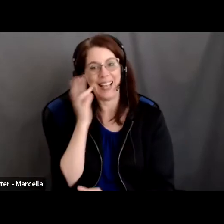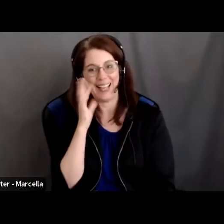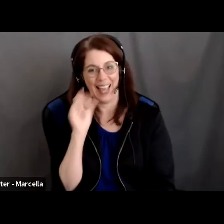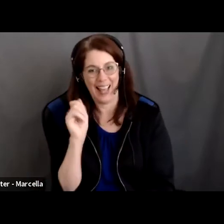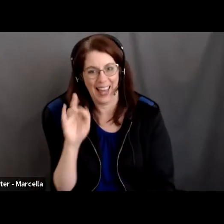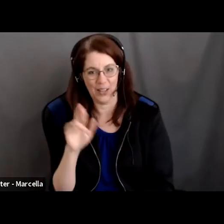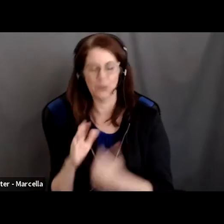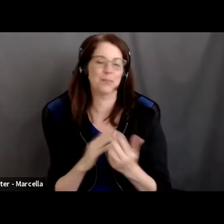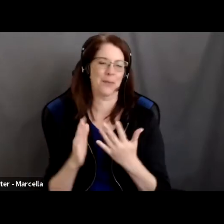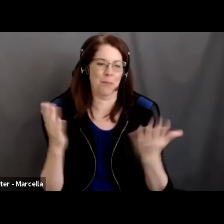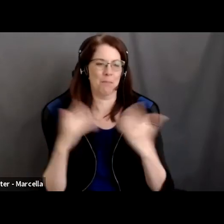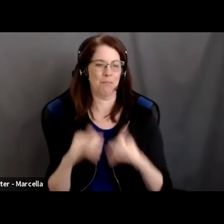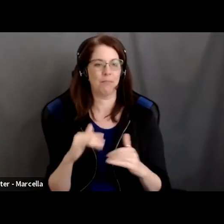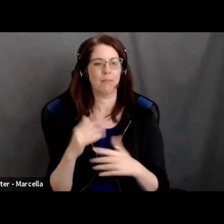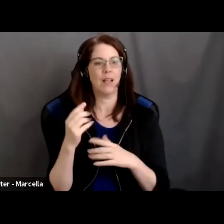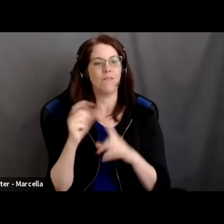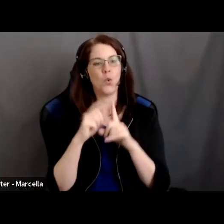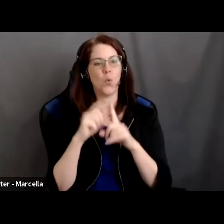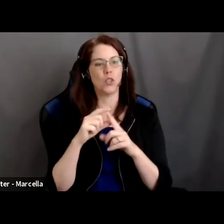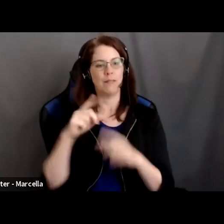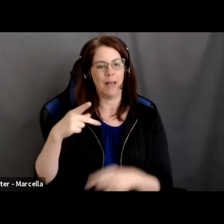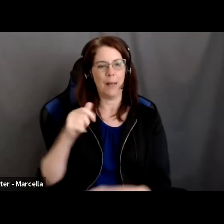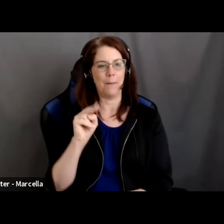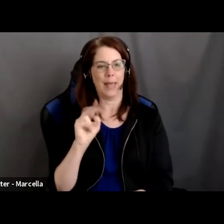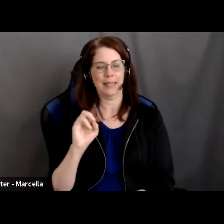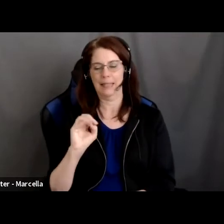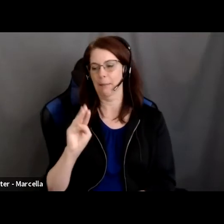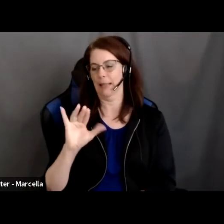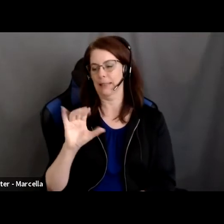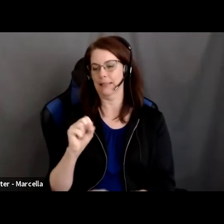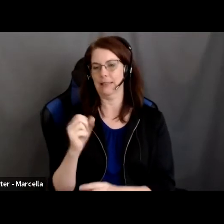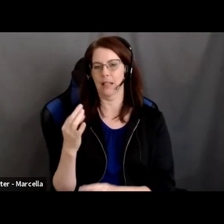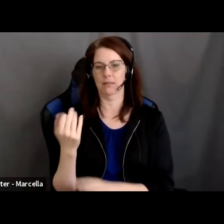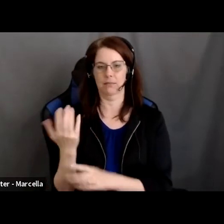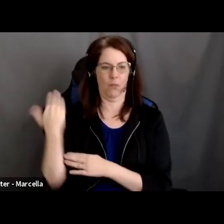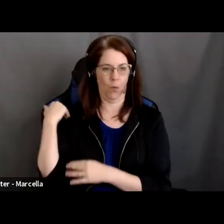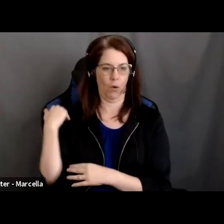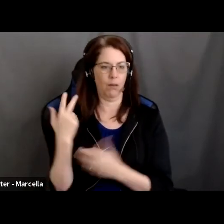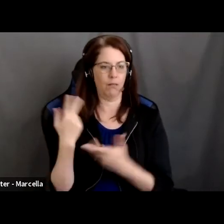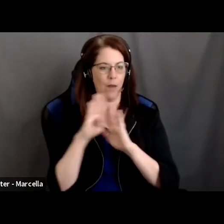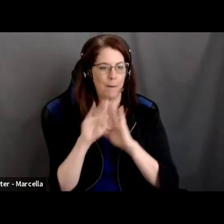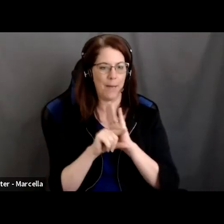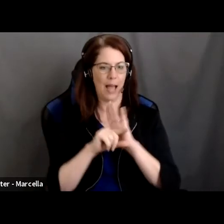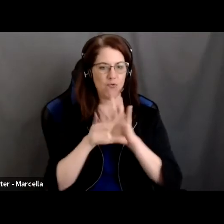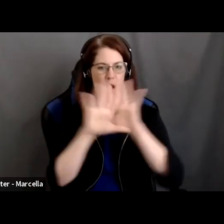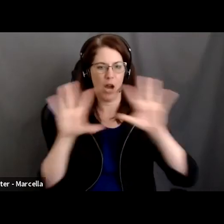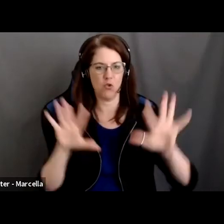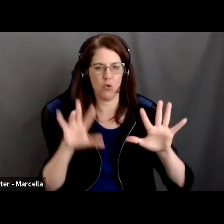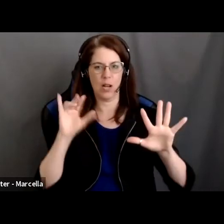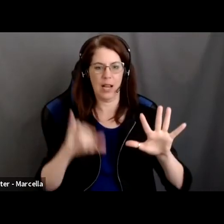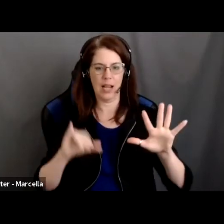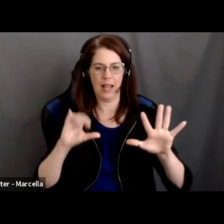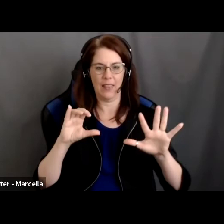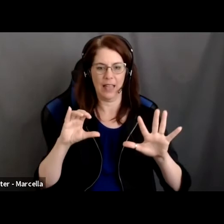words on pandemics of yore. I would like to describe the images that are on the screen. First, you'll notice that we have a background image. This is the Kleinman